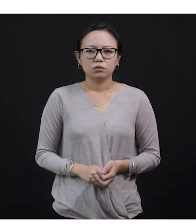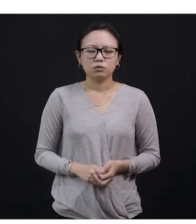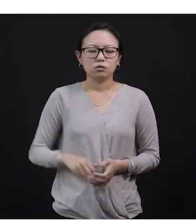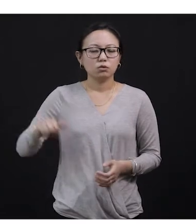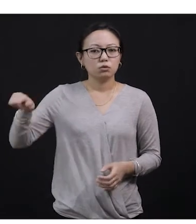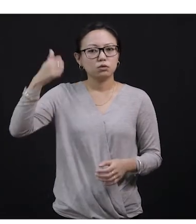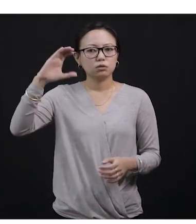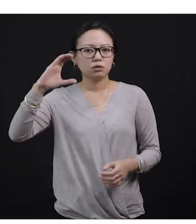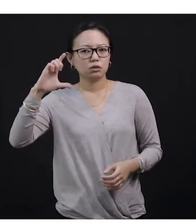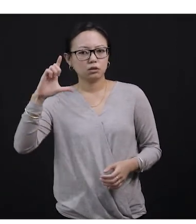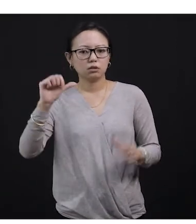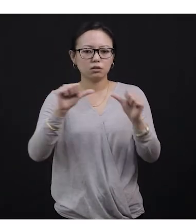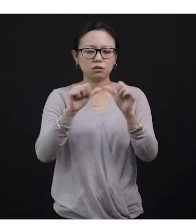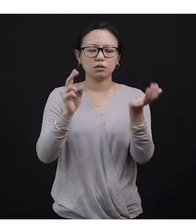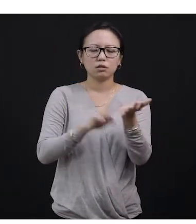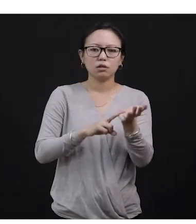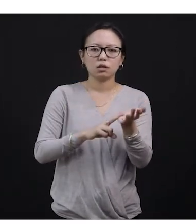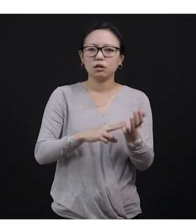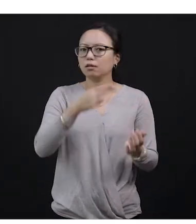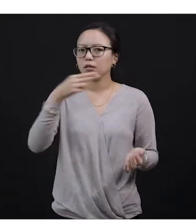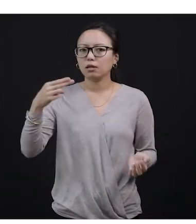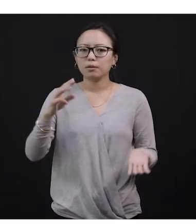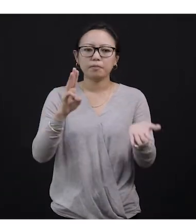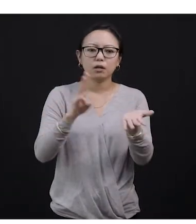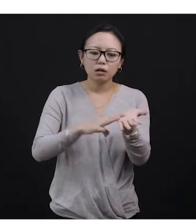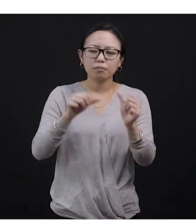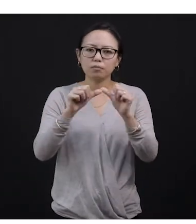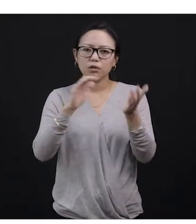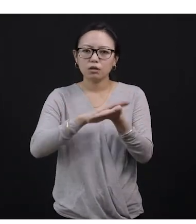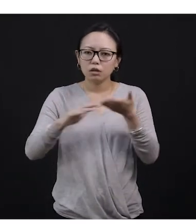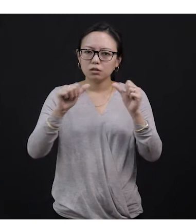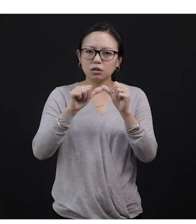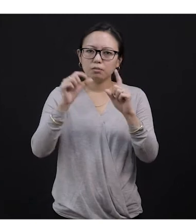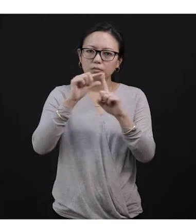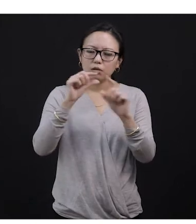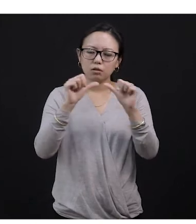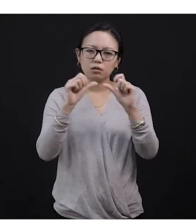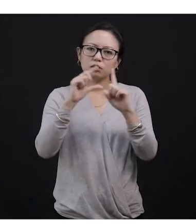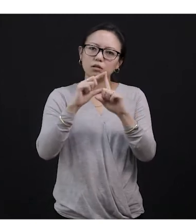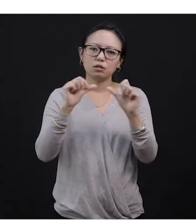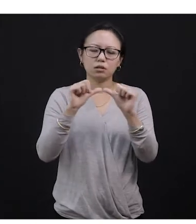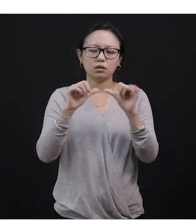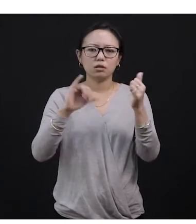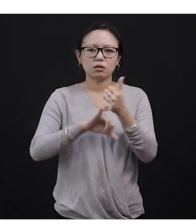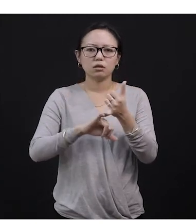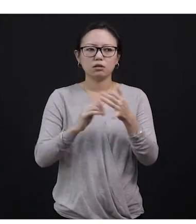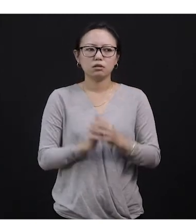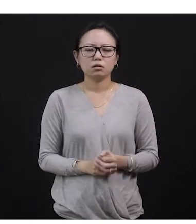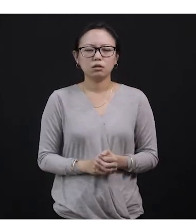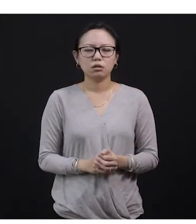Okay, remember, Janapadas were small clans, a group of clans. While fighting, they